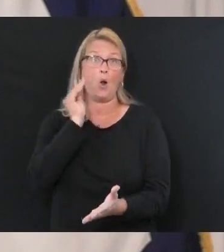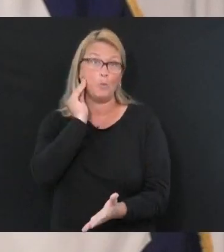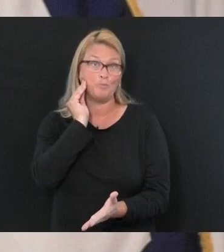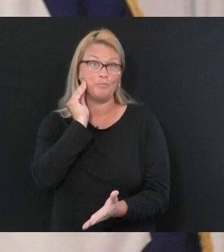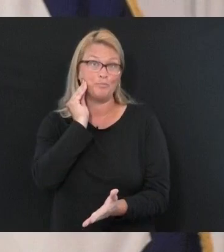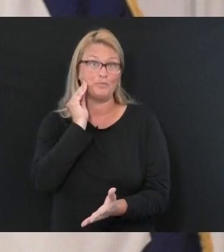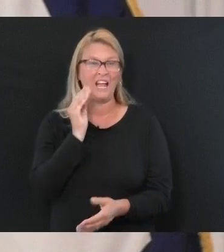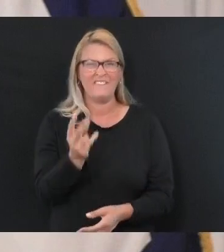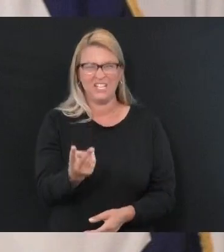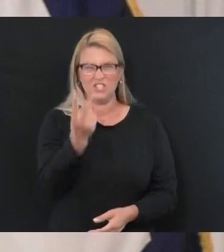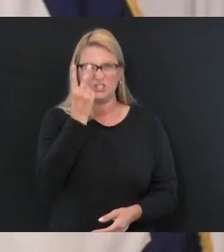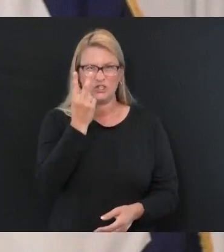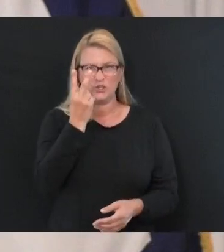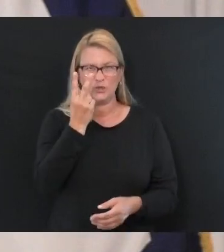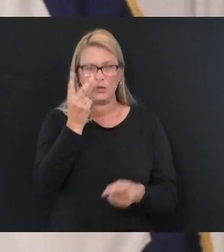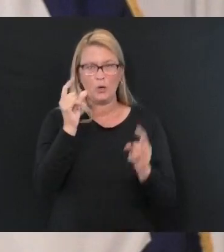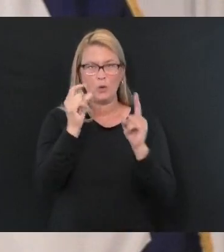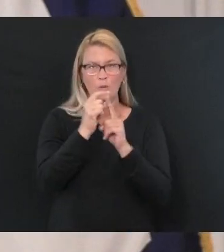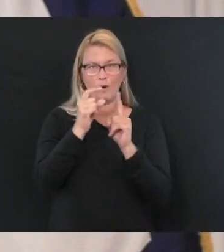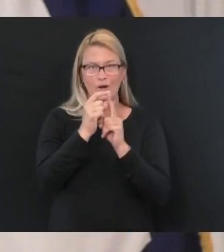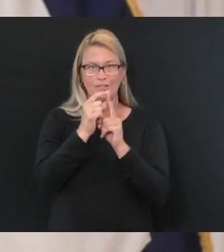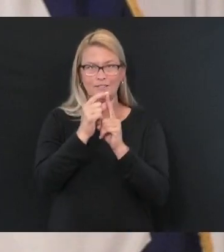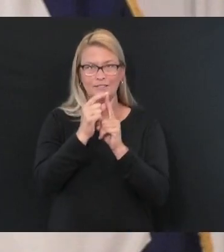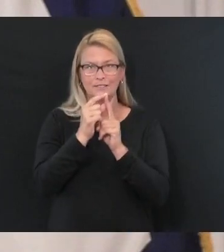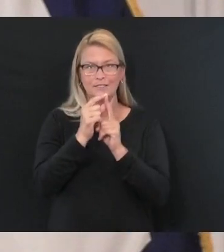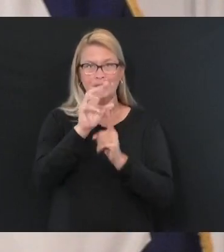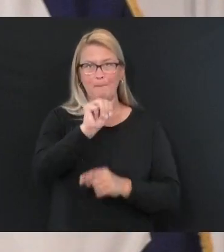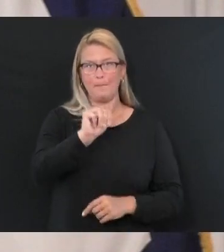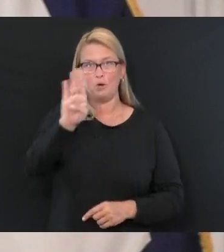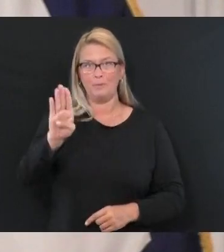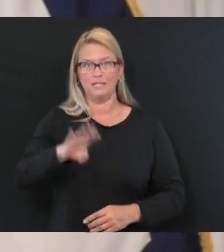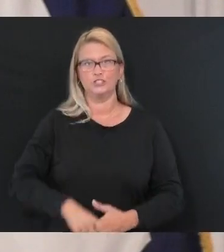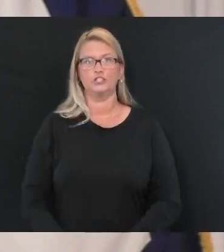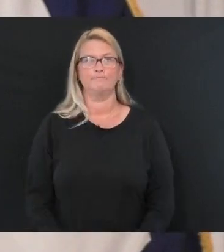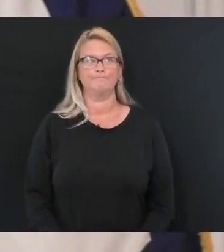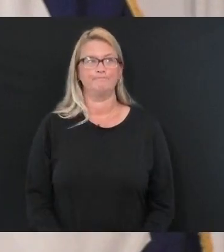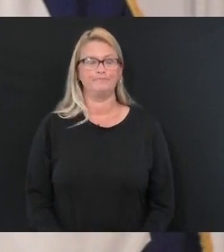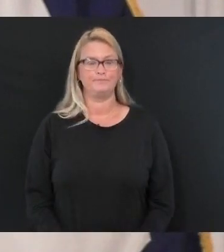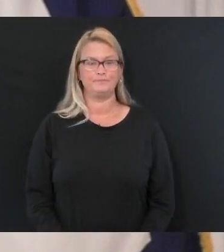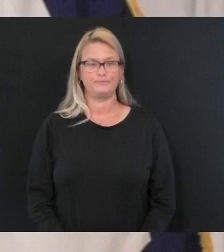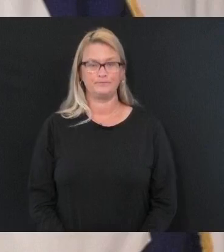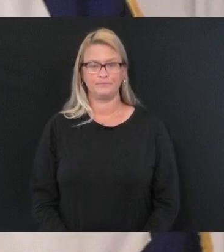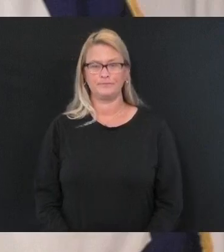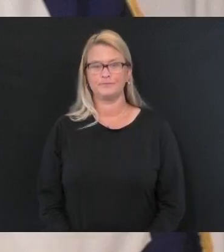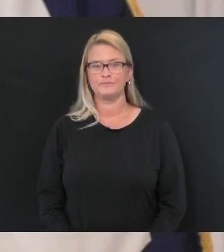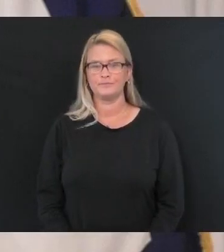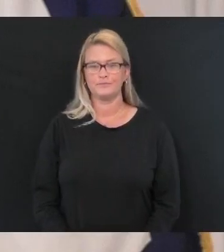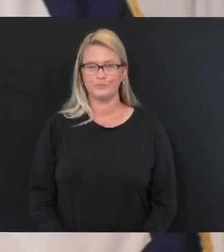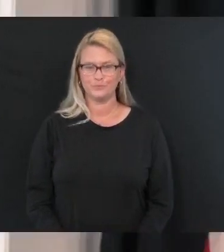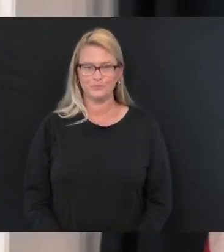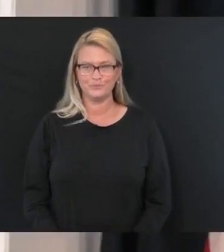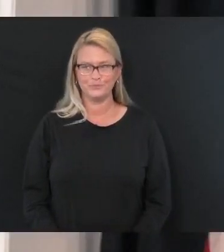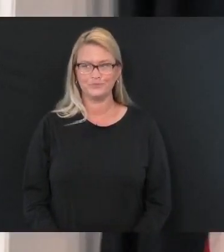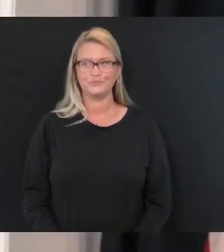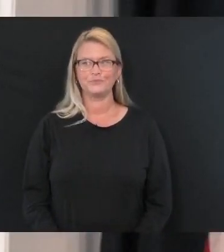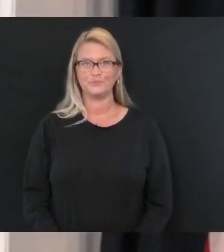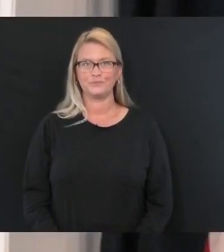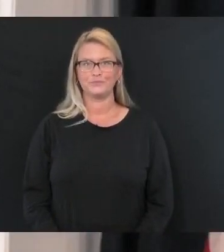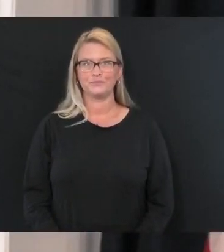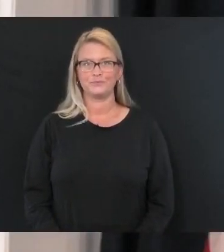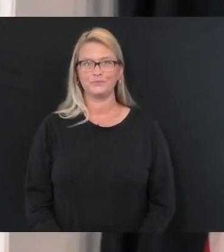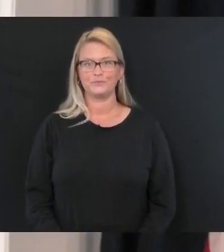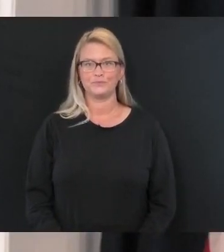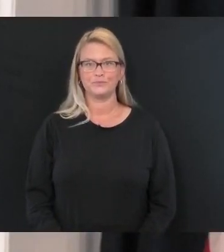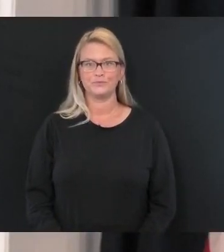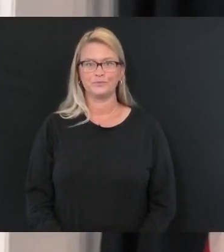two words are the reason to this problem: Myrtle Beach. Anyway, Dr. Marsh, So I just